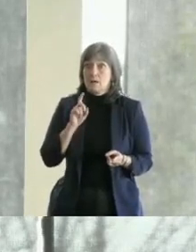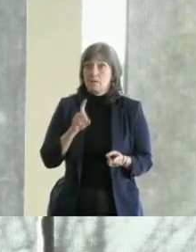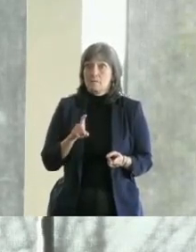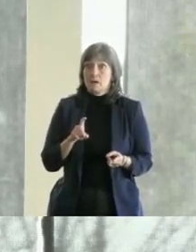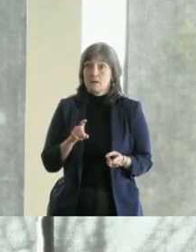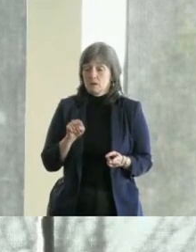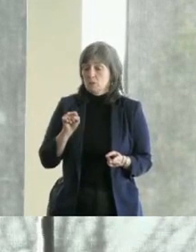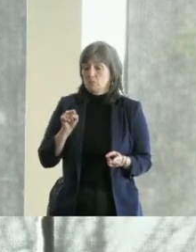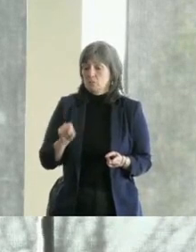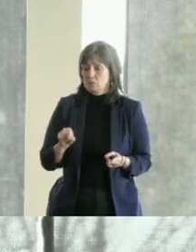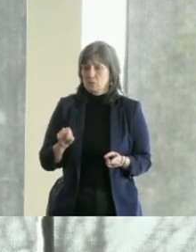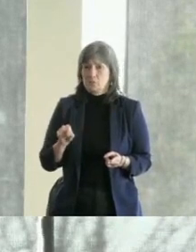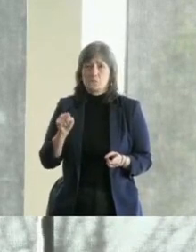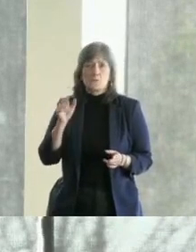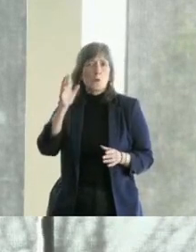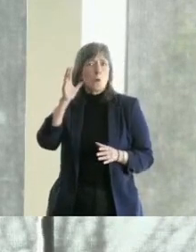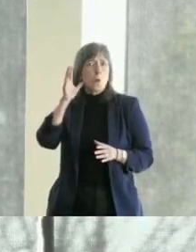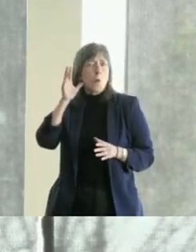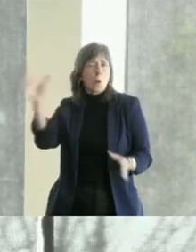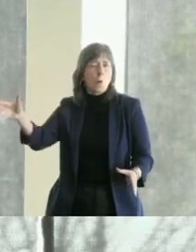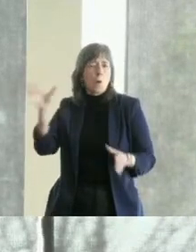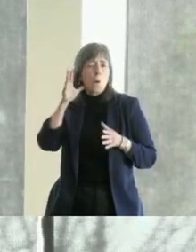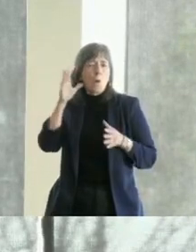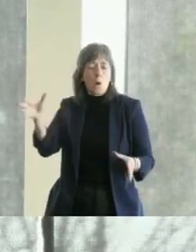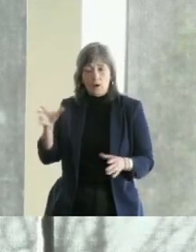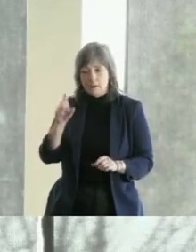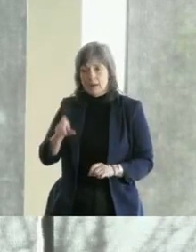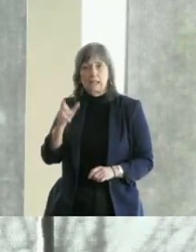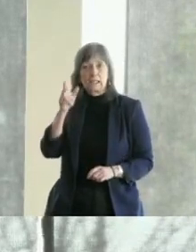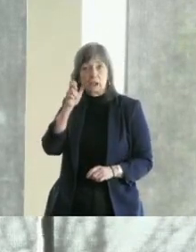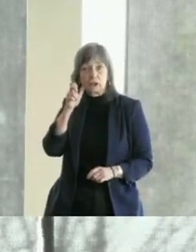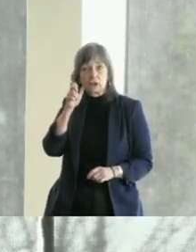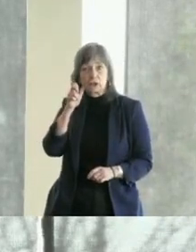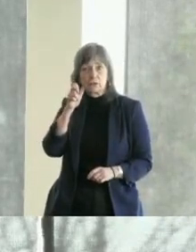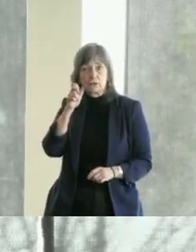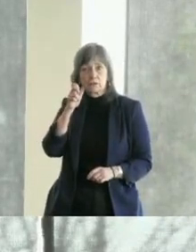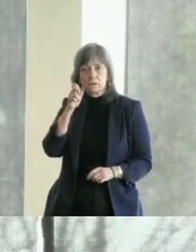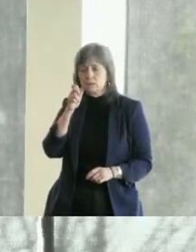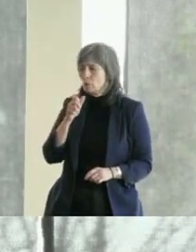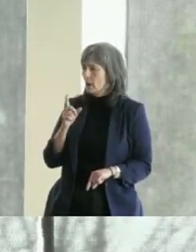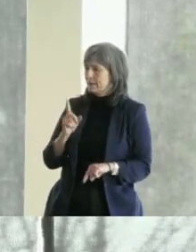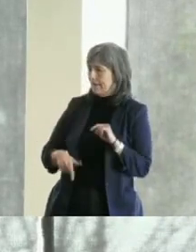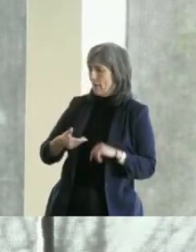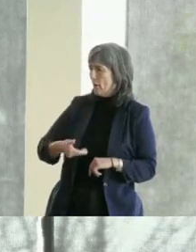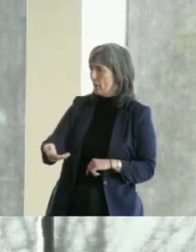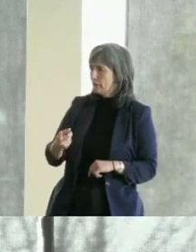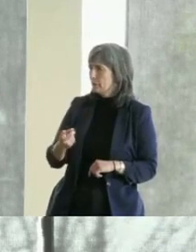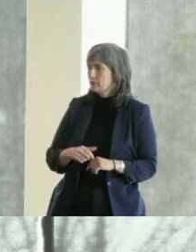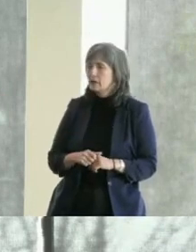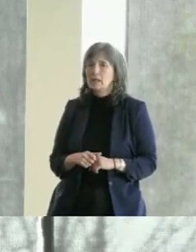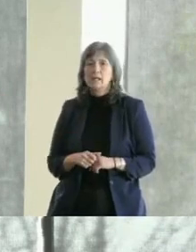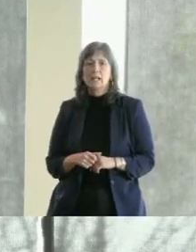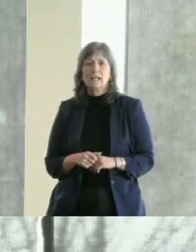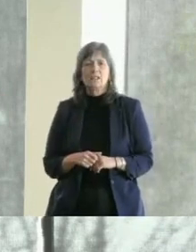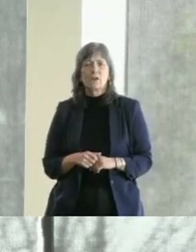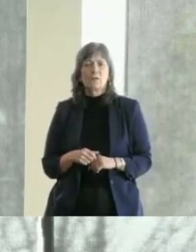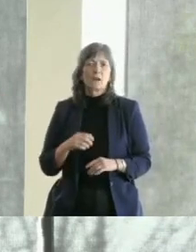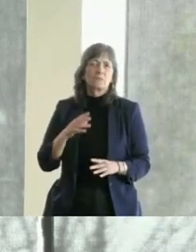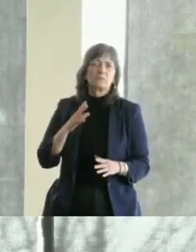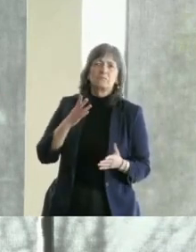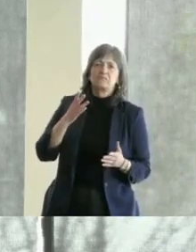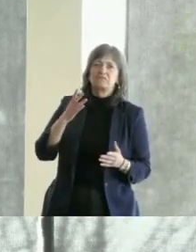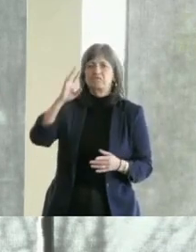press the horn and be able to hear it to make sure the horn worked. So they said, well, he couldn't have the job. So they were coming up with all kinds